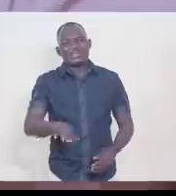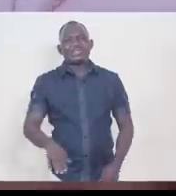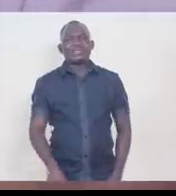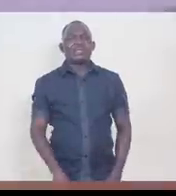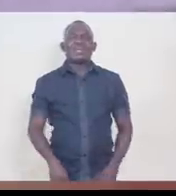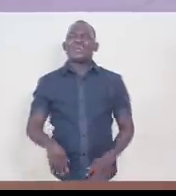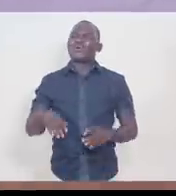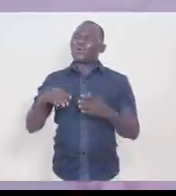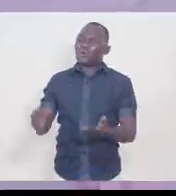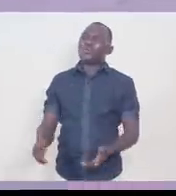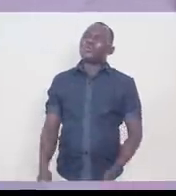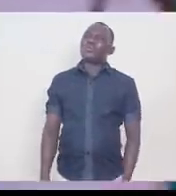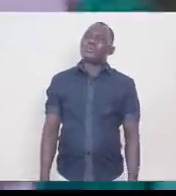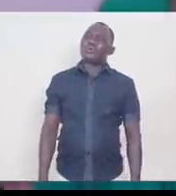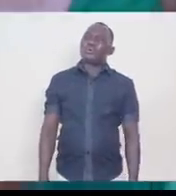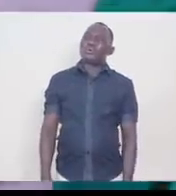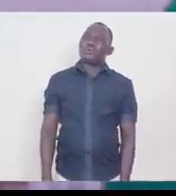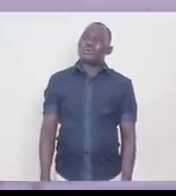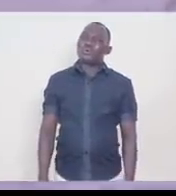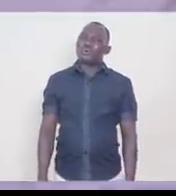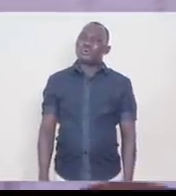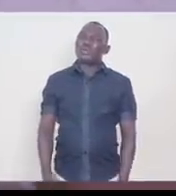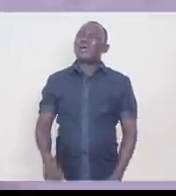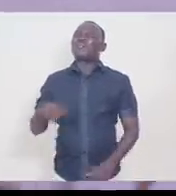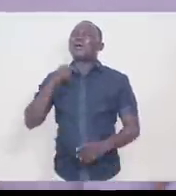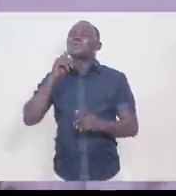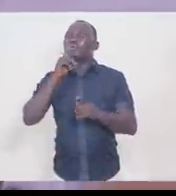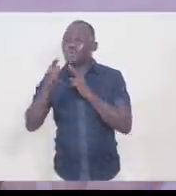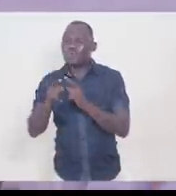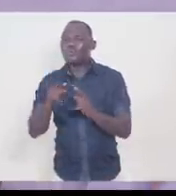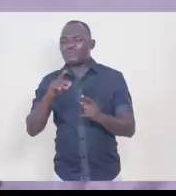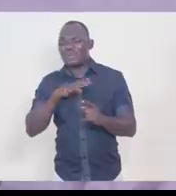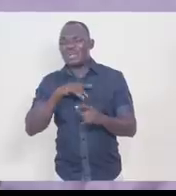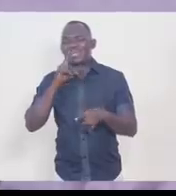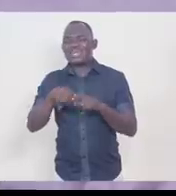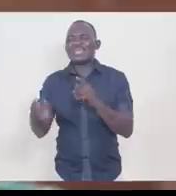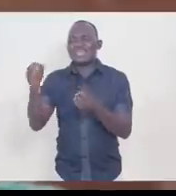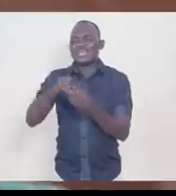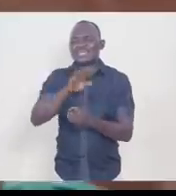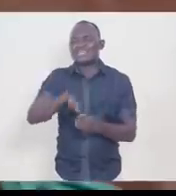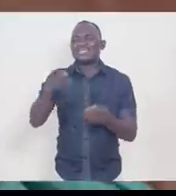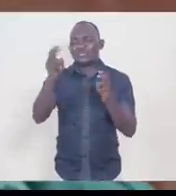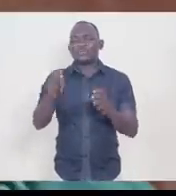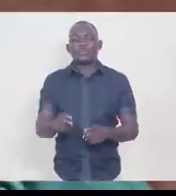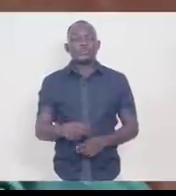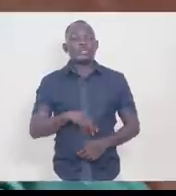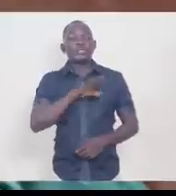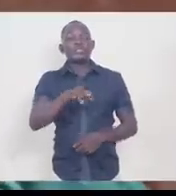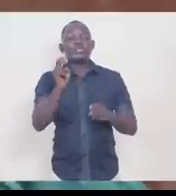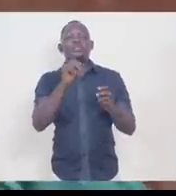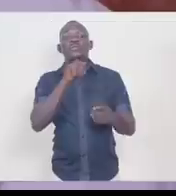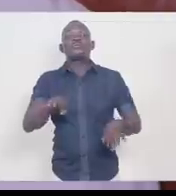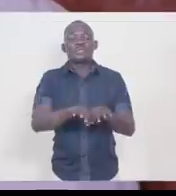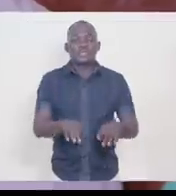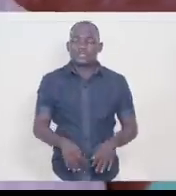You see. Can't we just have a normal conversation without you bringing up these issues? Oh, so it is not important to you?